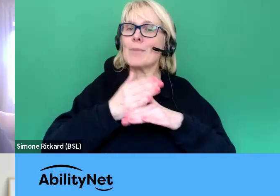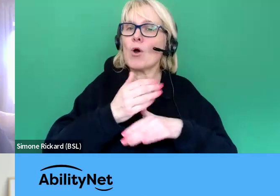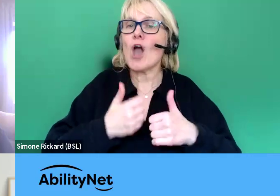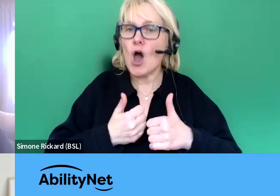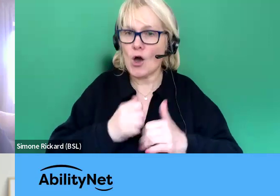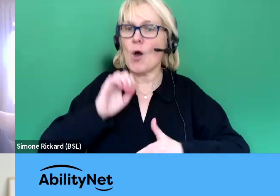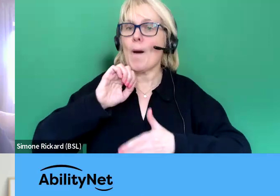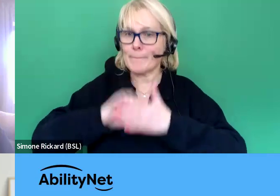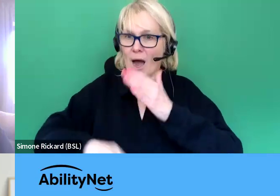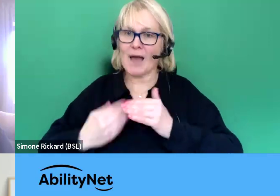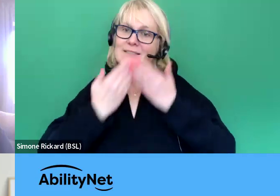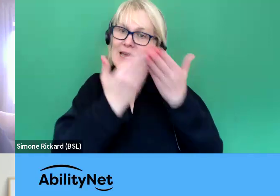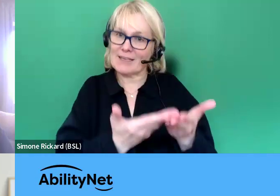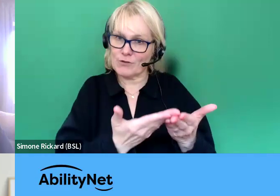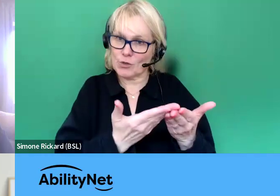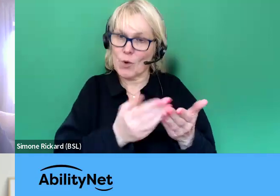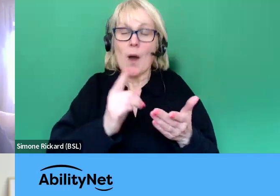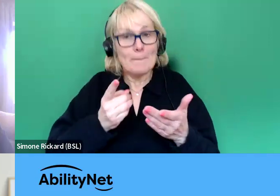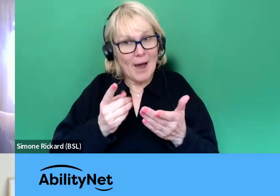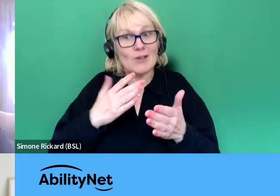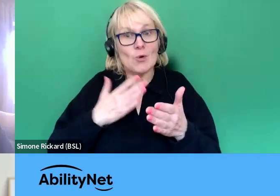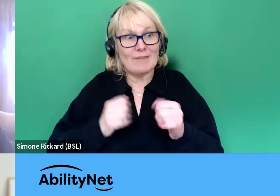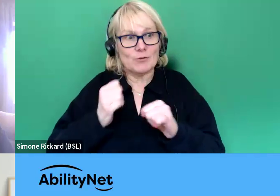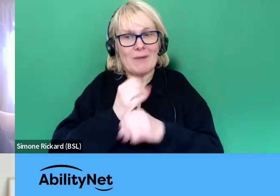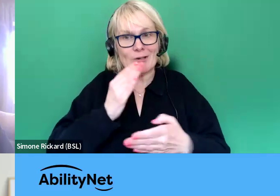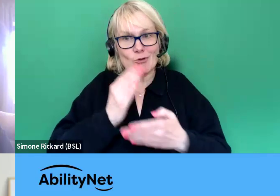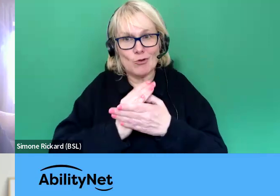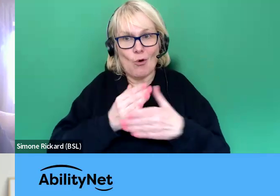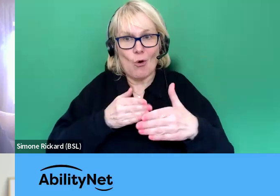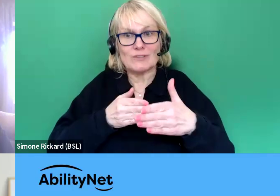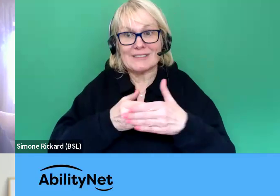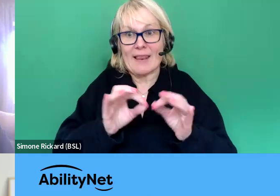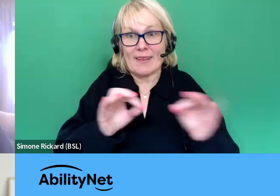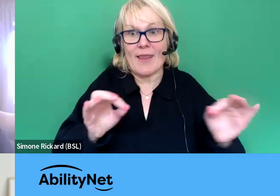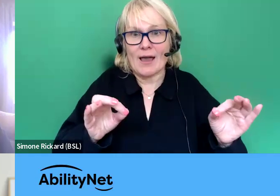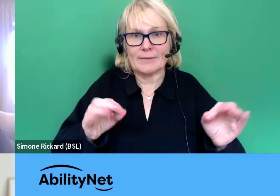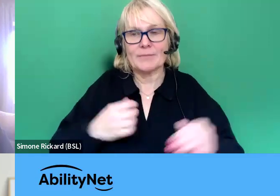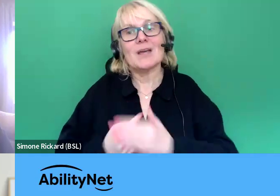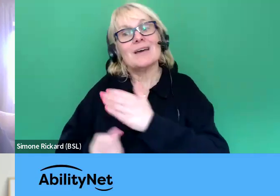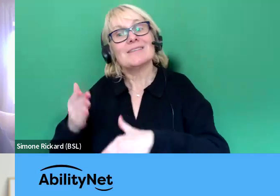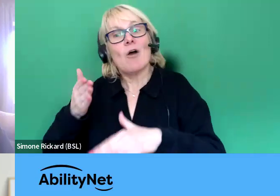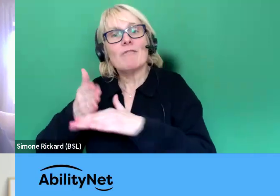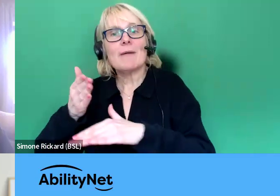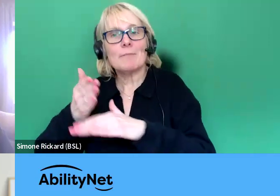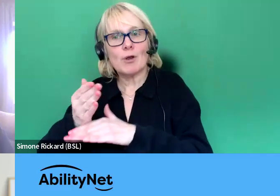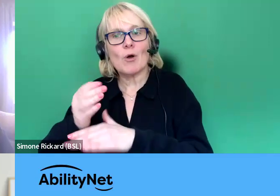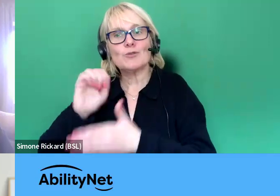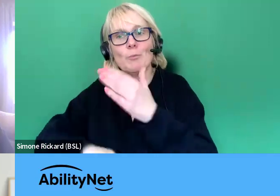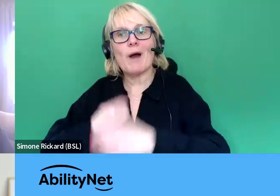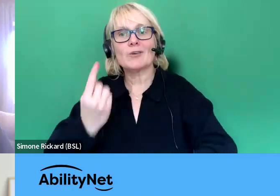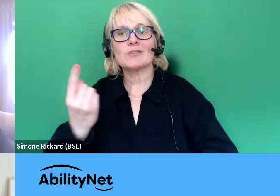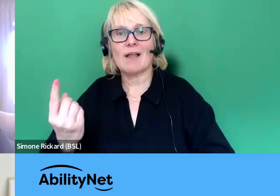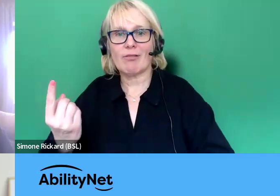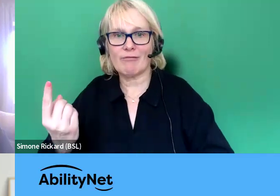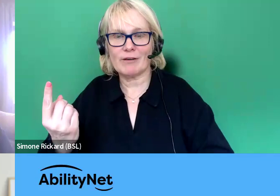make sure that they do it within the deadlines. And if you're self-employed, you need to buy things yourself. This usually means that you pay